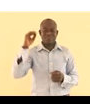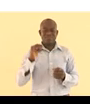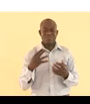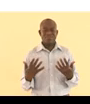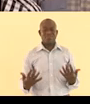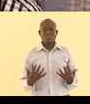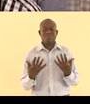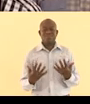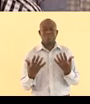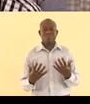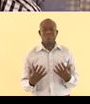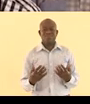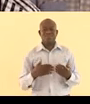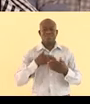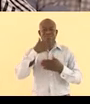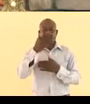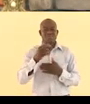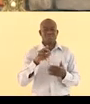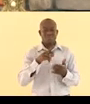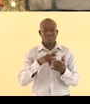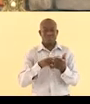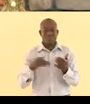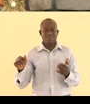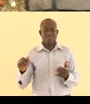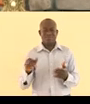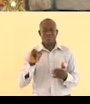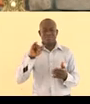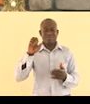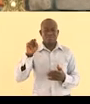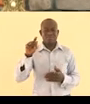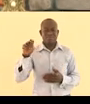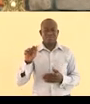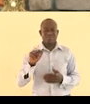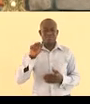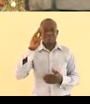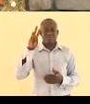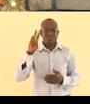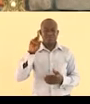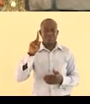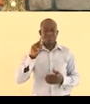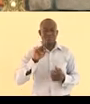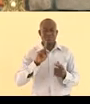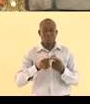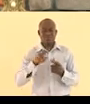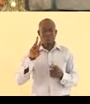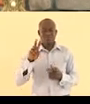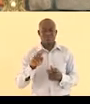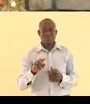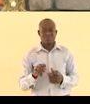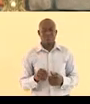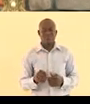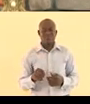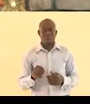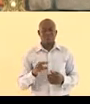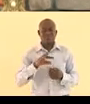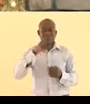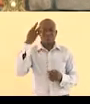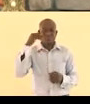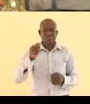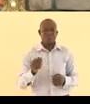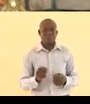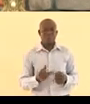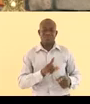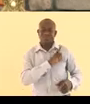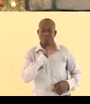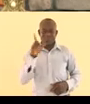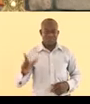Matthew 3:11. After reading Isaiah 61 verse 1 to 2, the Spirit of the Lord has been given to